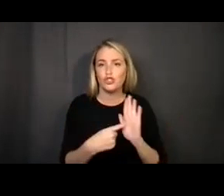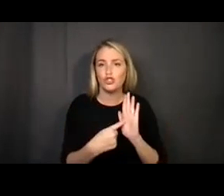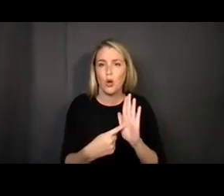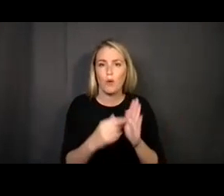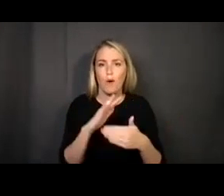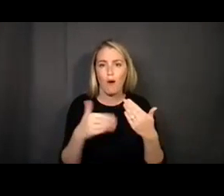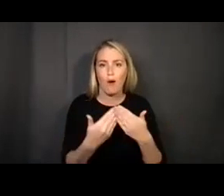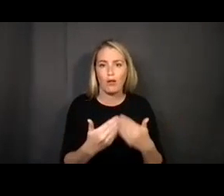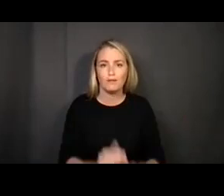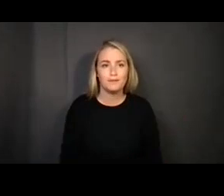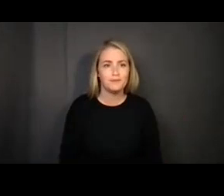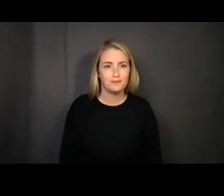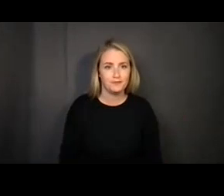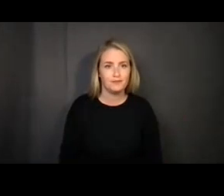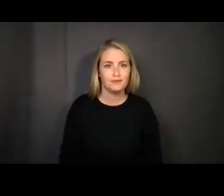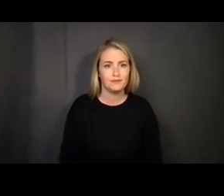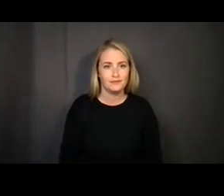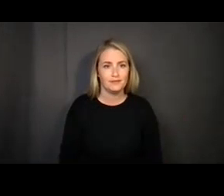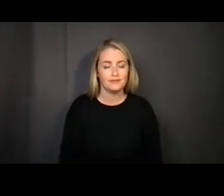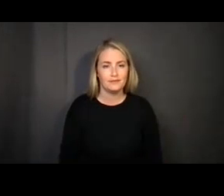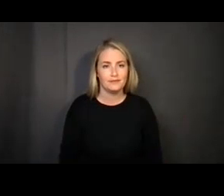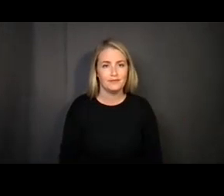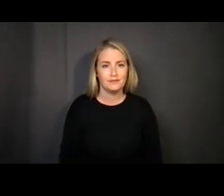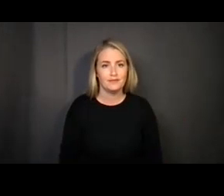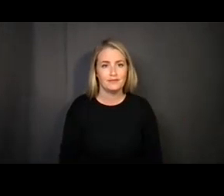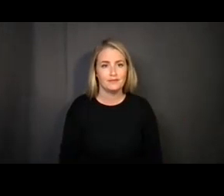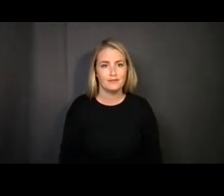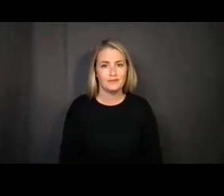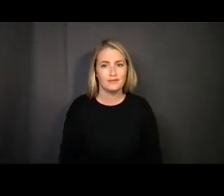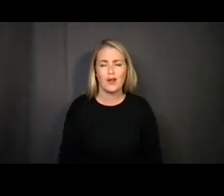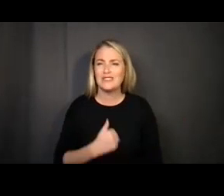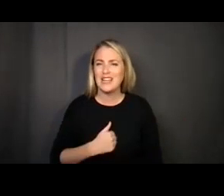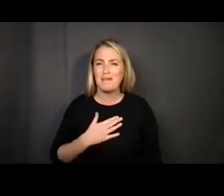This is on the left side of the page, but you can actually see, sorry about the dog,